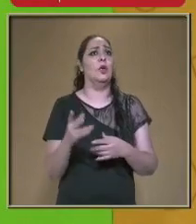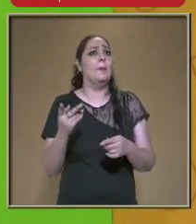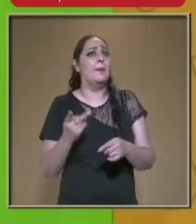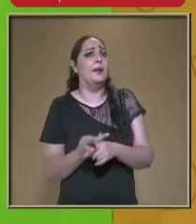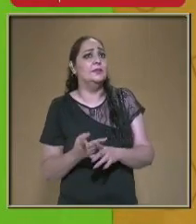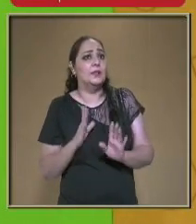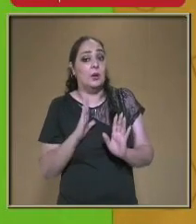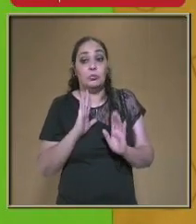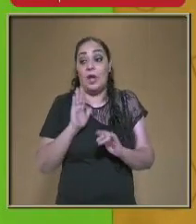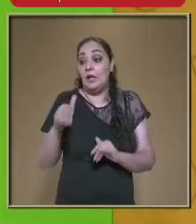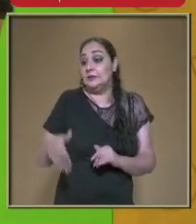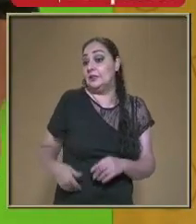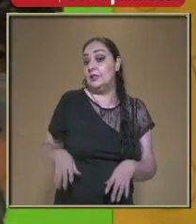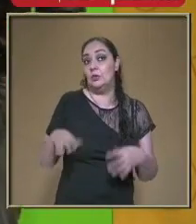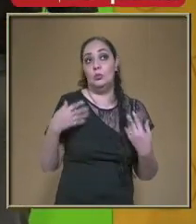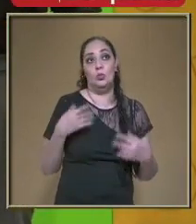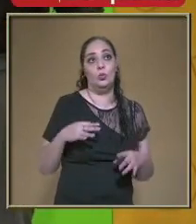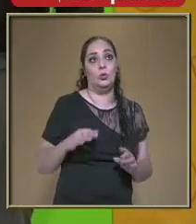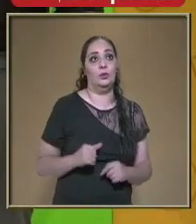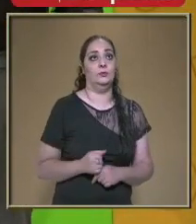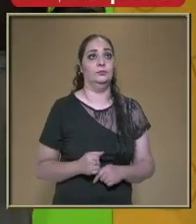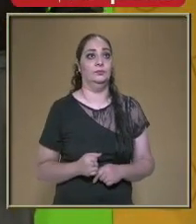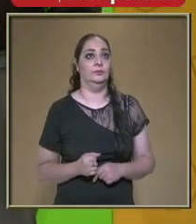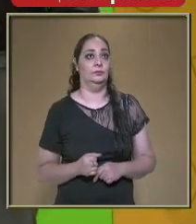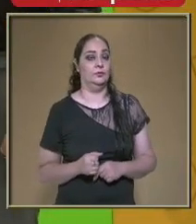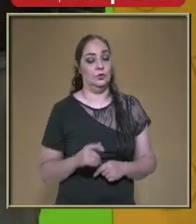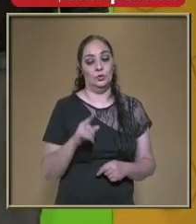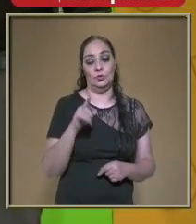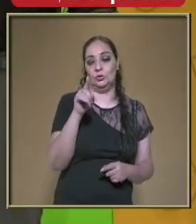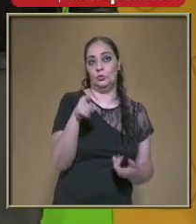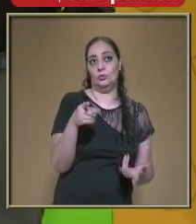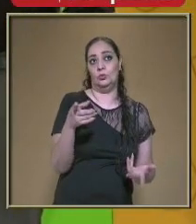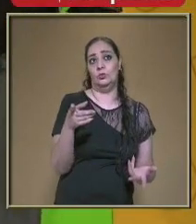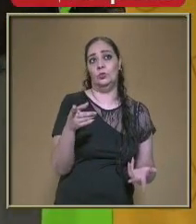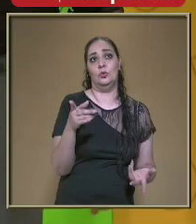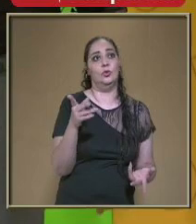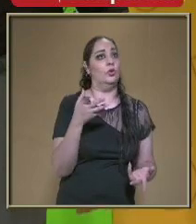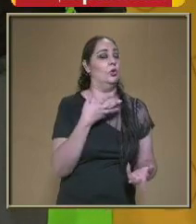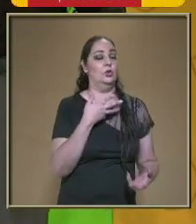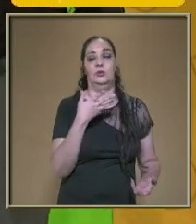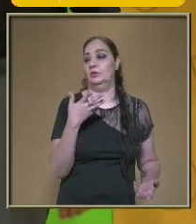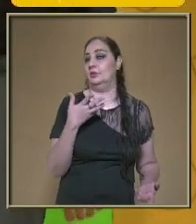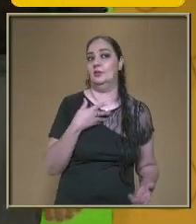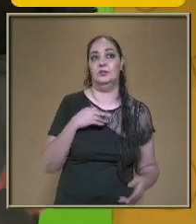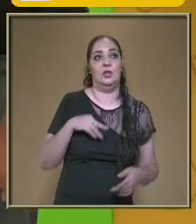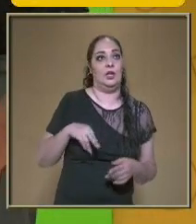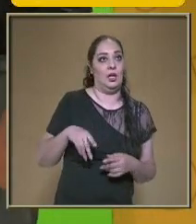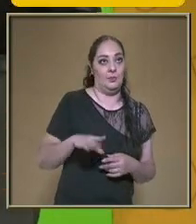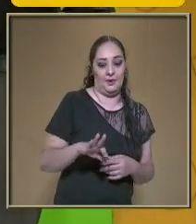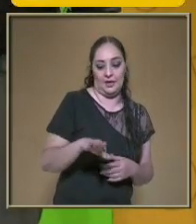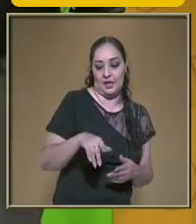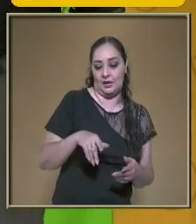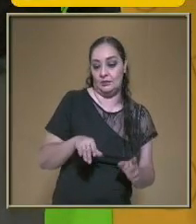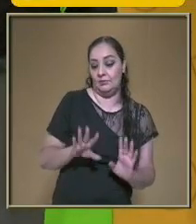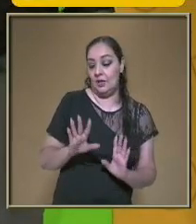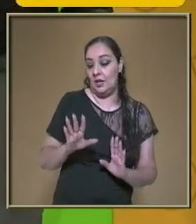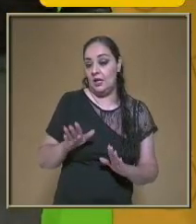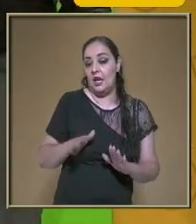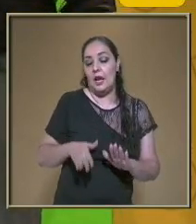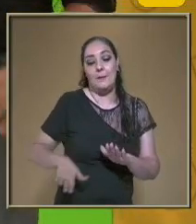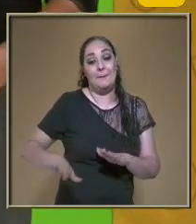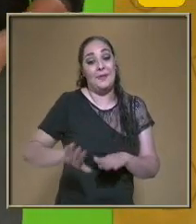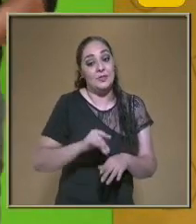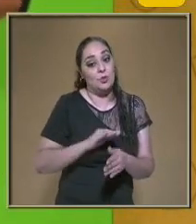little accident. Okay? You don't have to walk on wet floors.